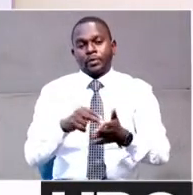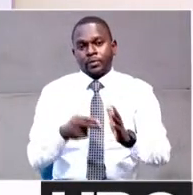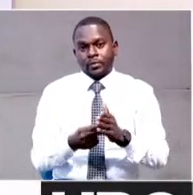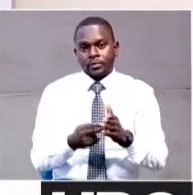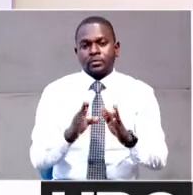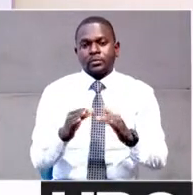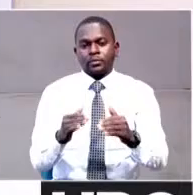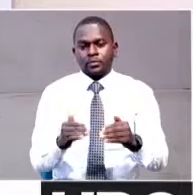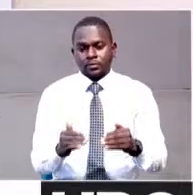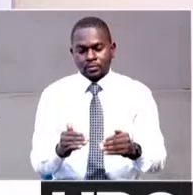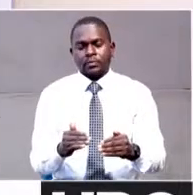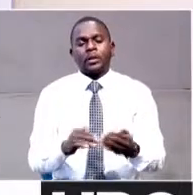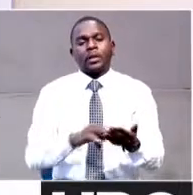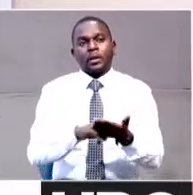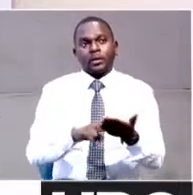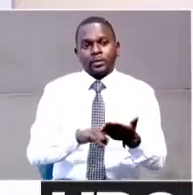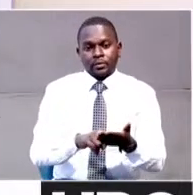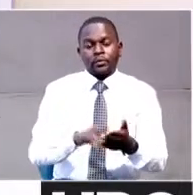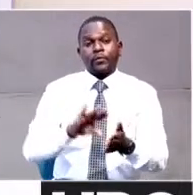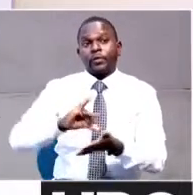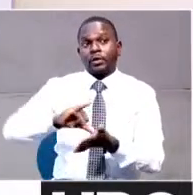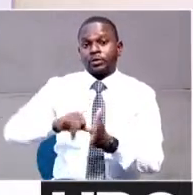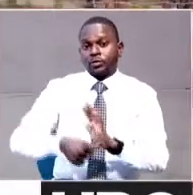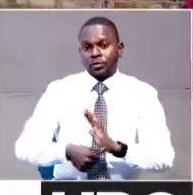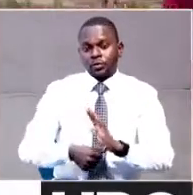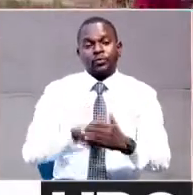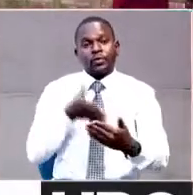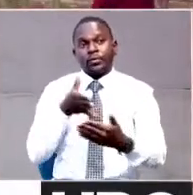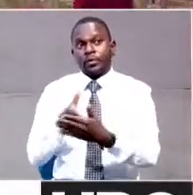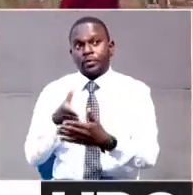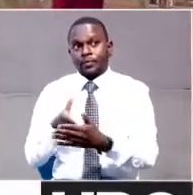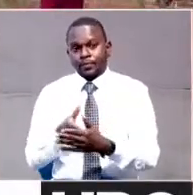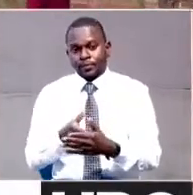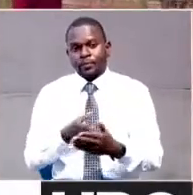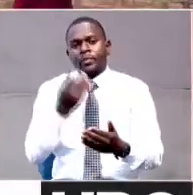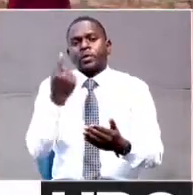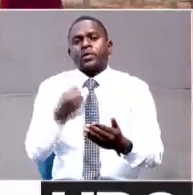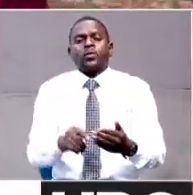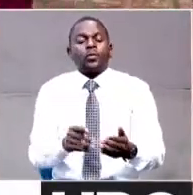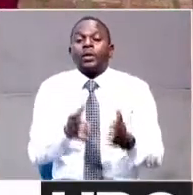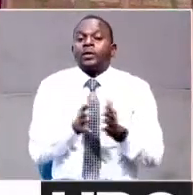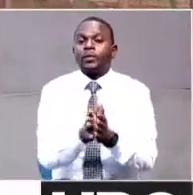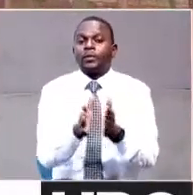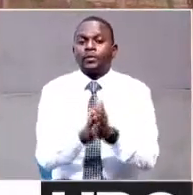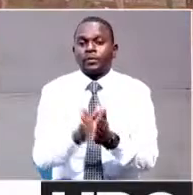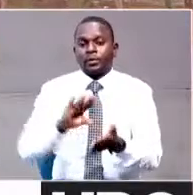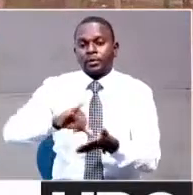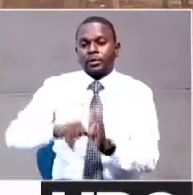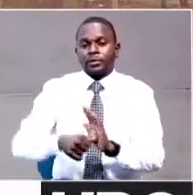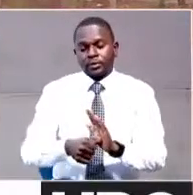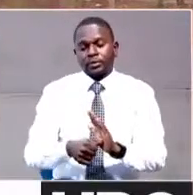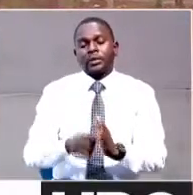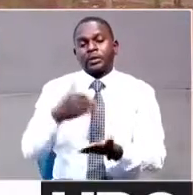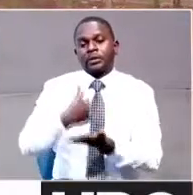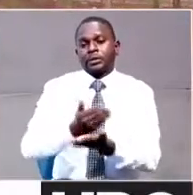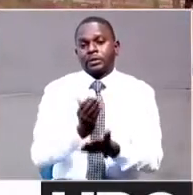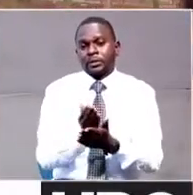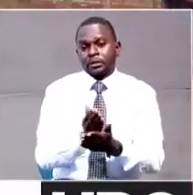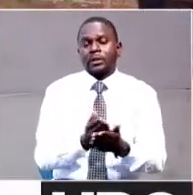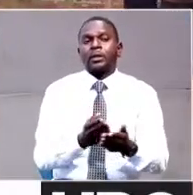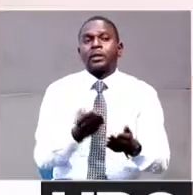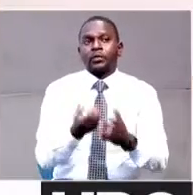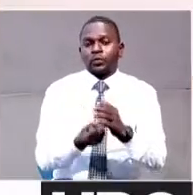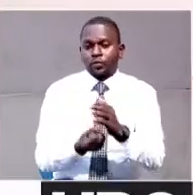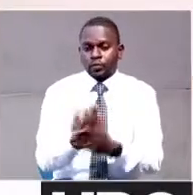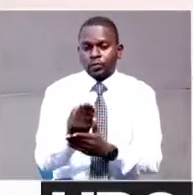even the consumption of insurance will be affected. But what explains the insurance sector growth amid the numerous